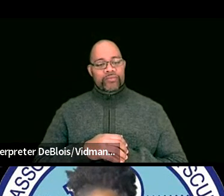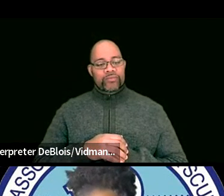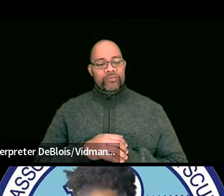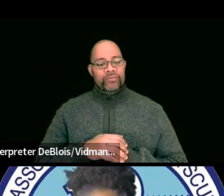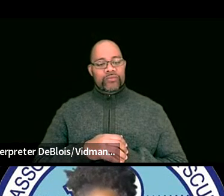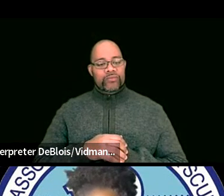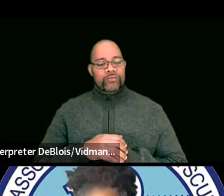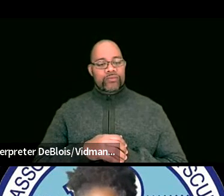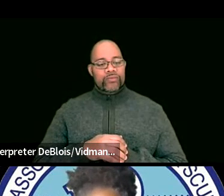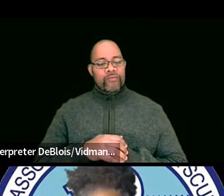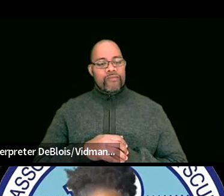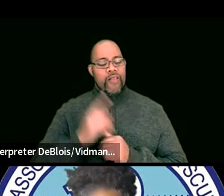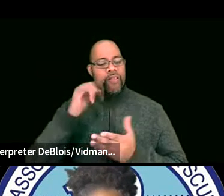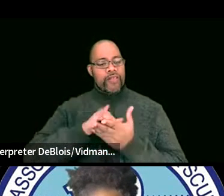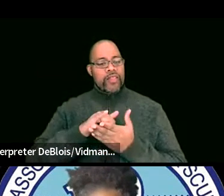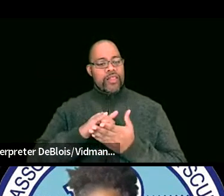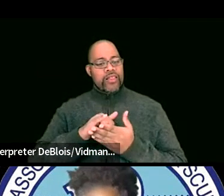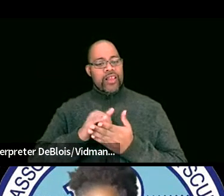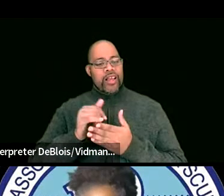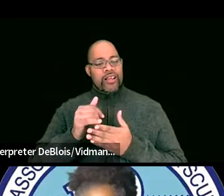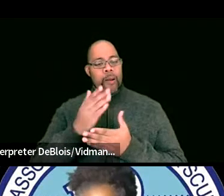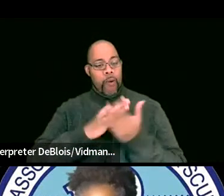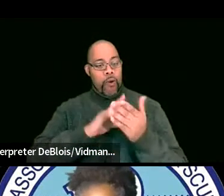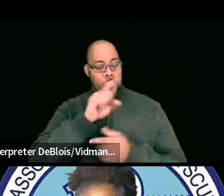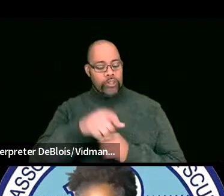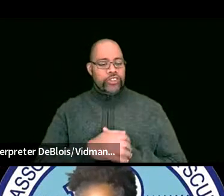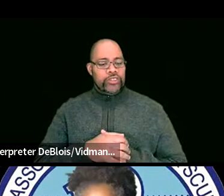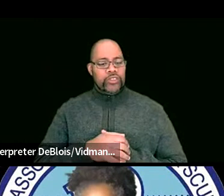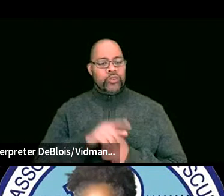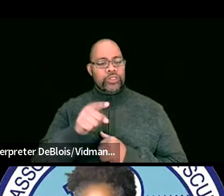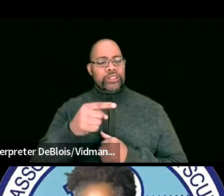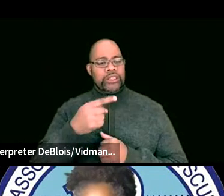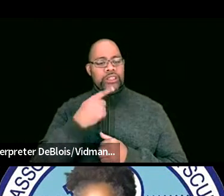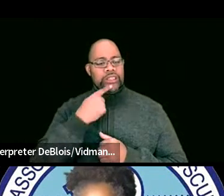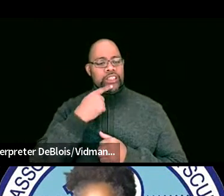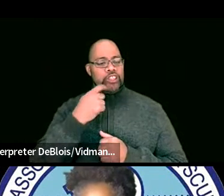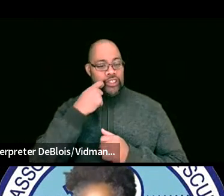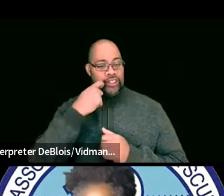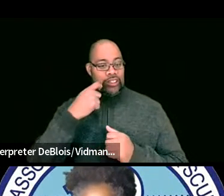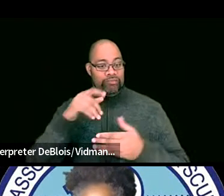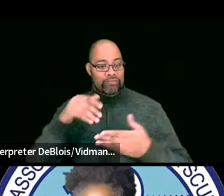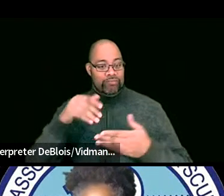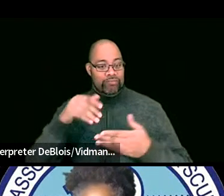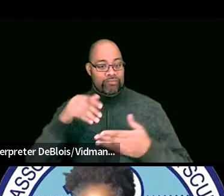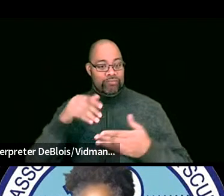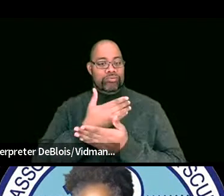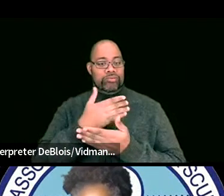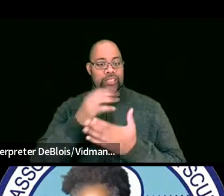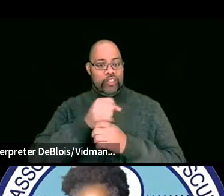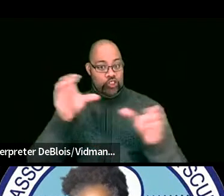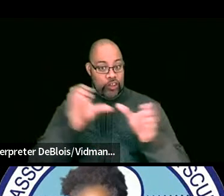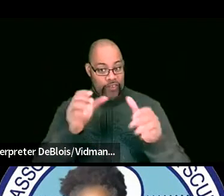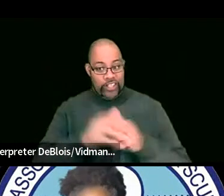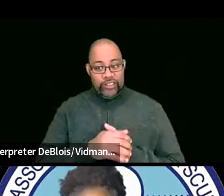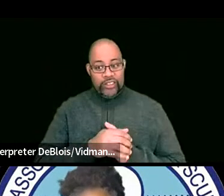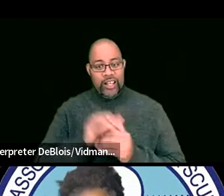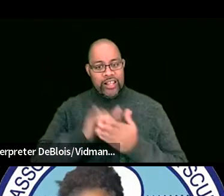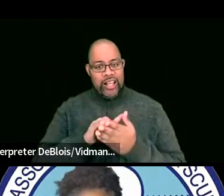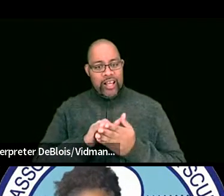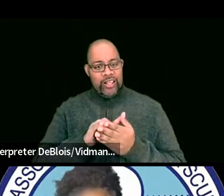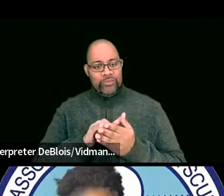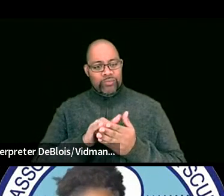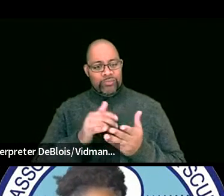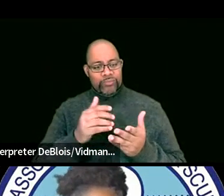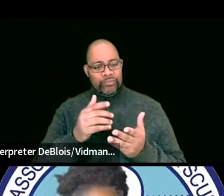I think we didn't answer some of this part of the question. You, Sydney, I know you just freshly got your certification. Was that